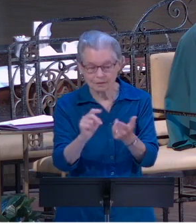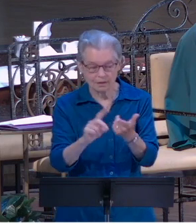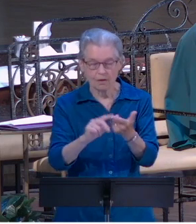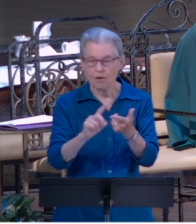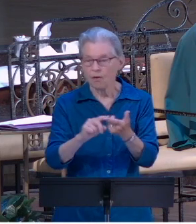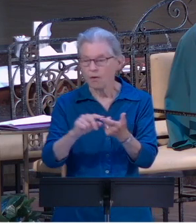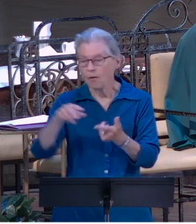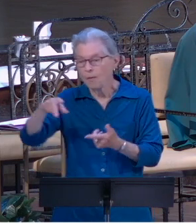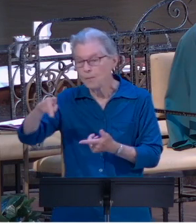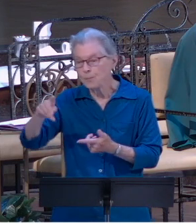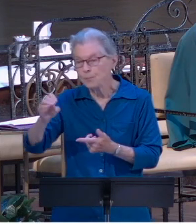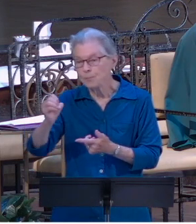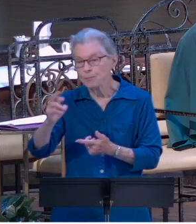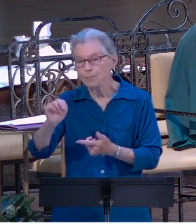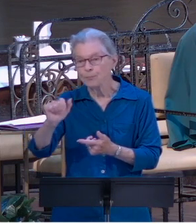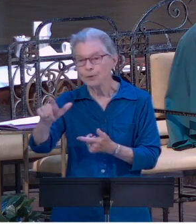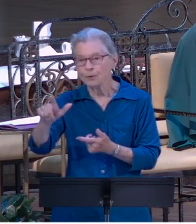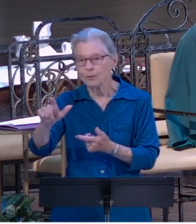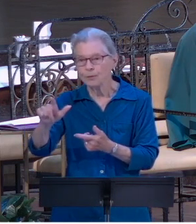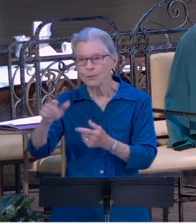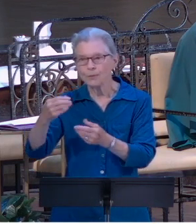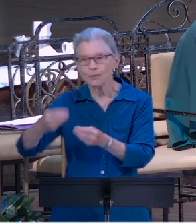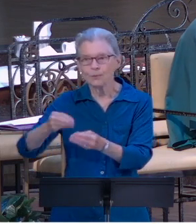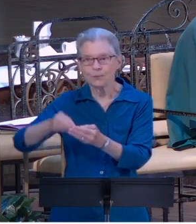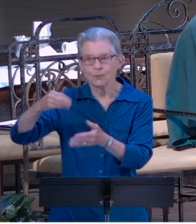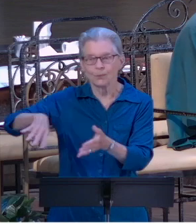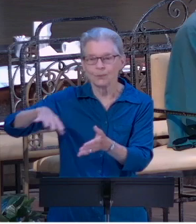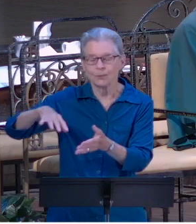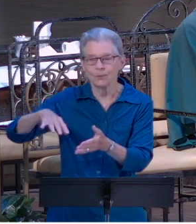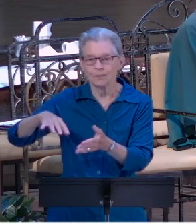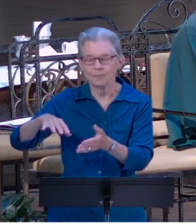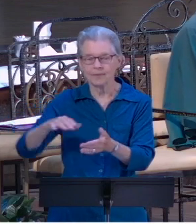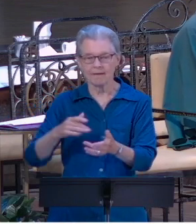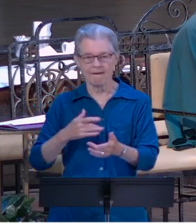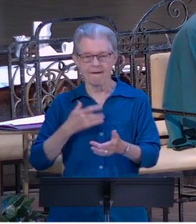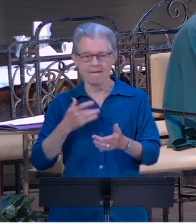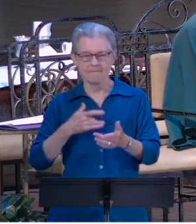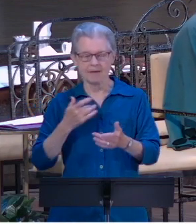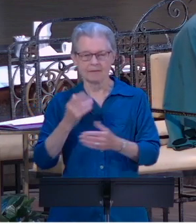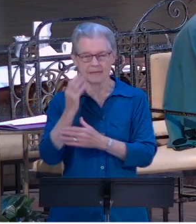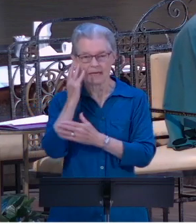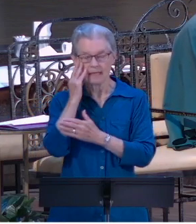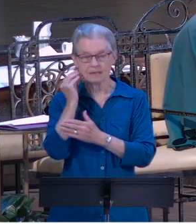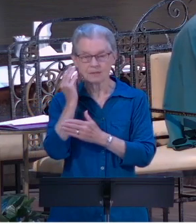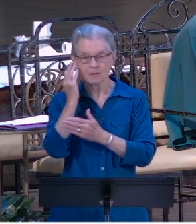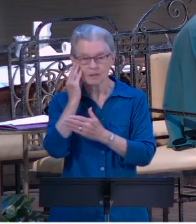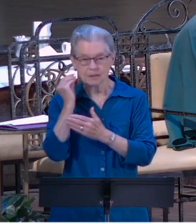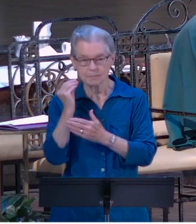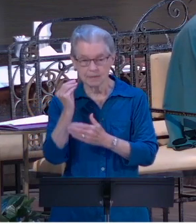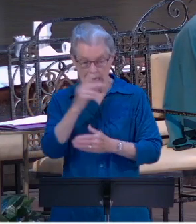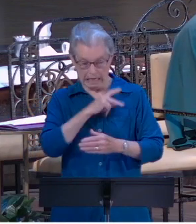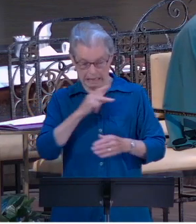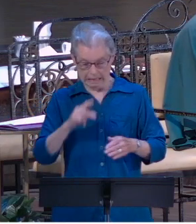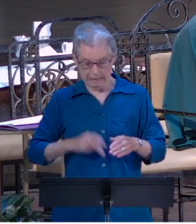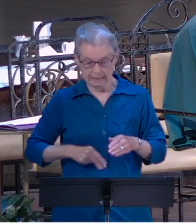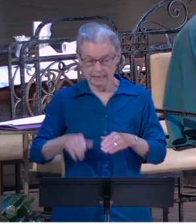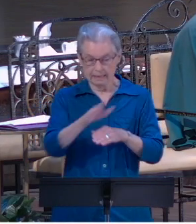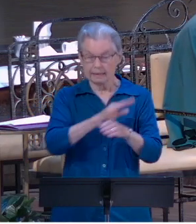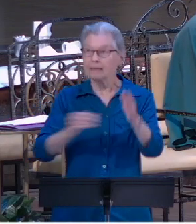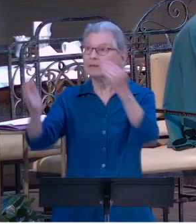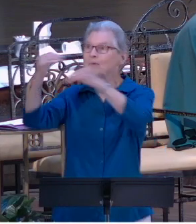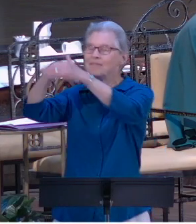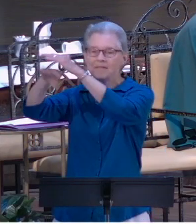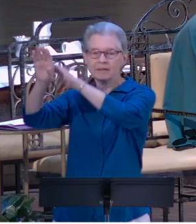of great price. I felt the experience of the kingdom of heaven.